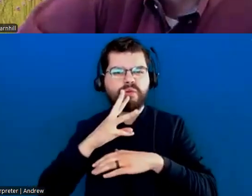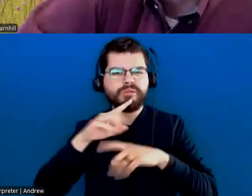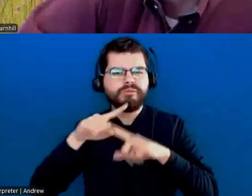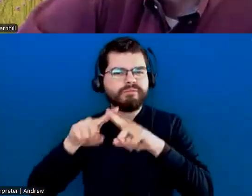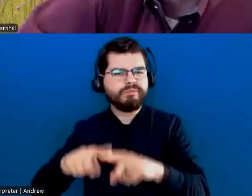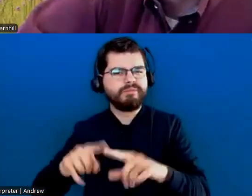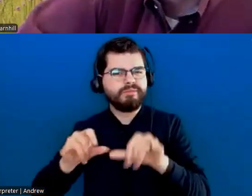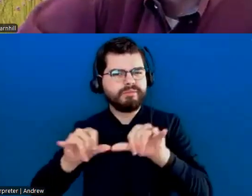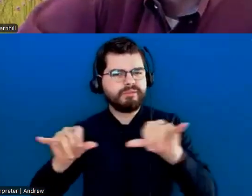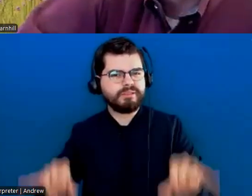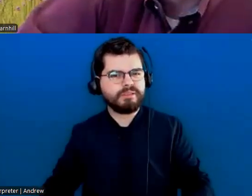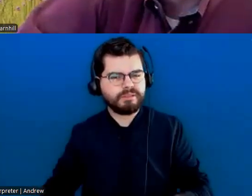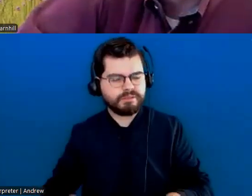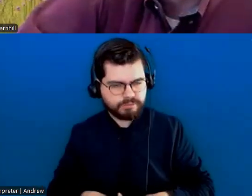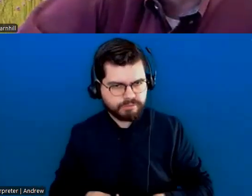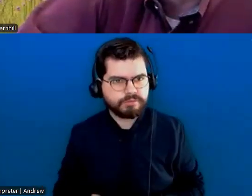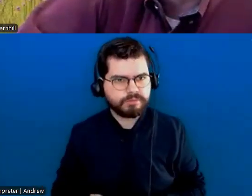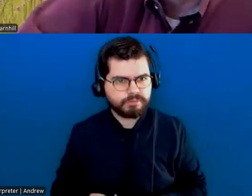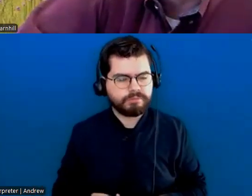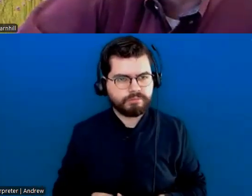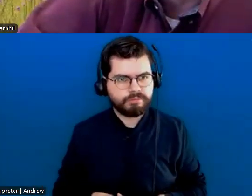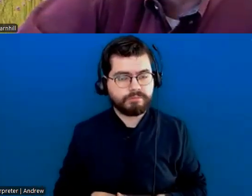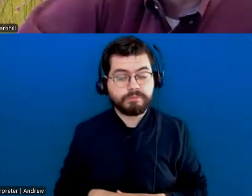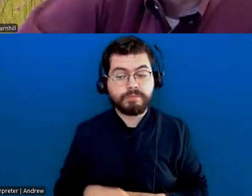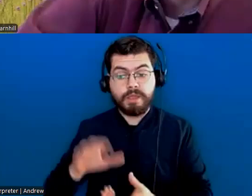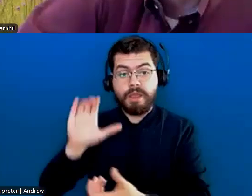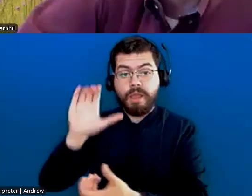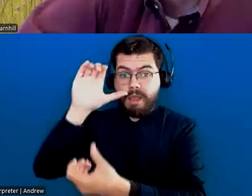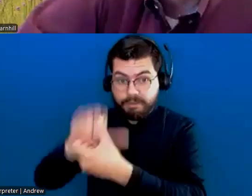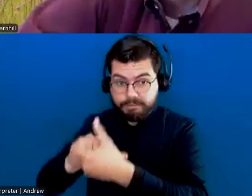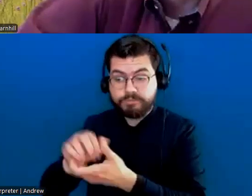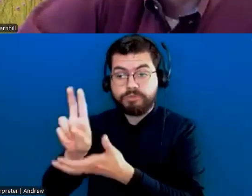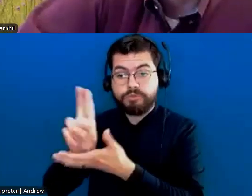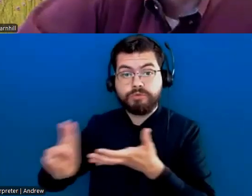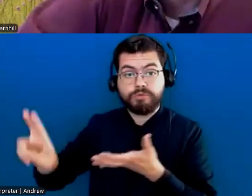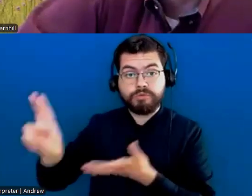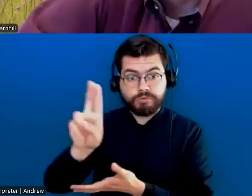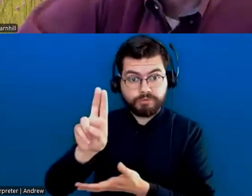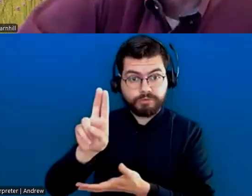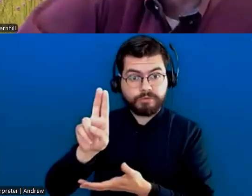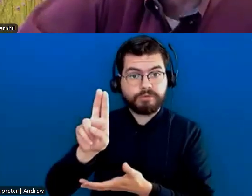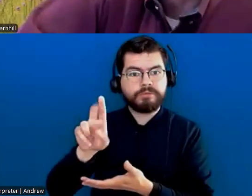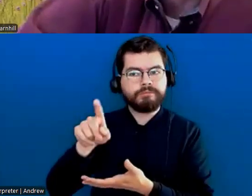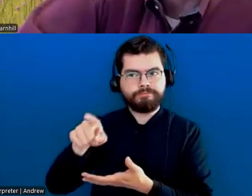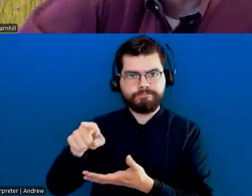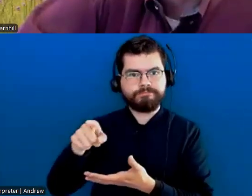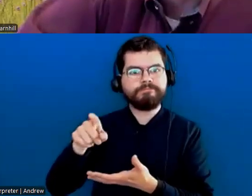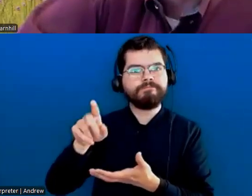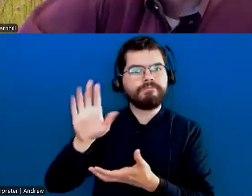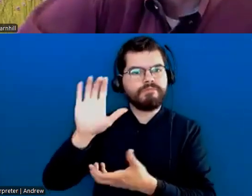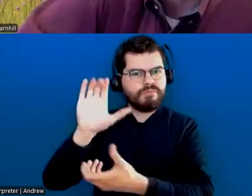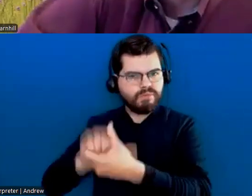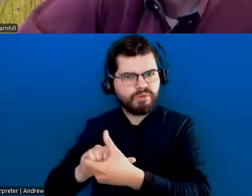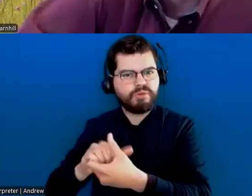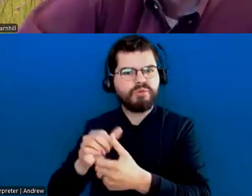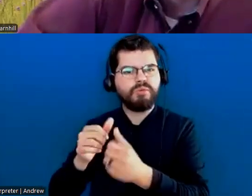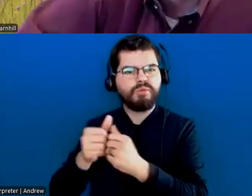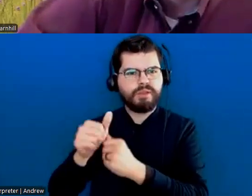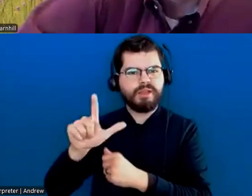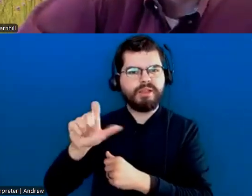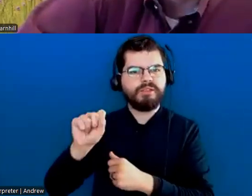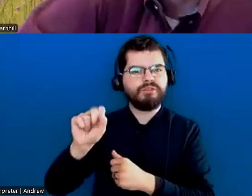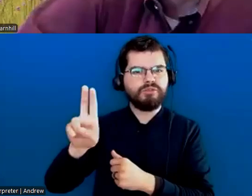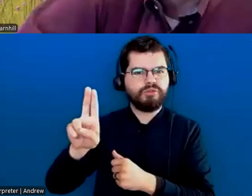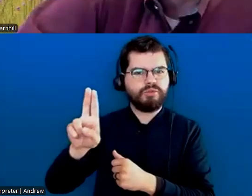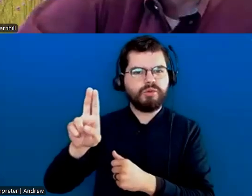there's that. And then we partner with universities constantly, and we're actually partnering with LSU Ag Center right now